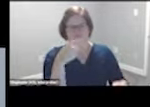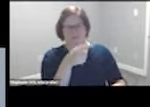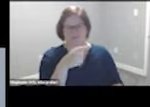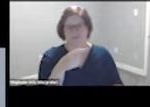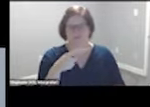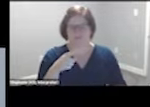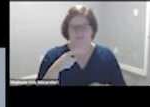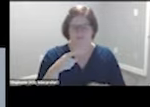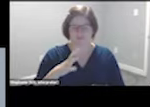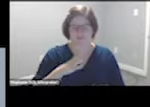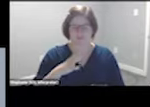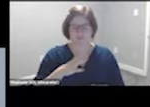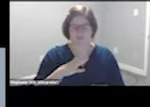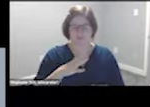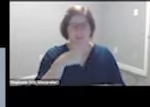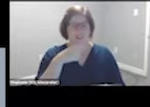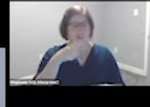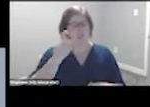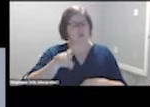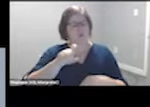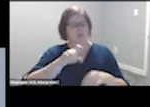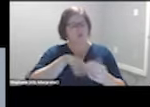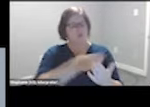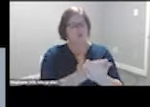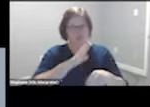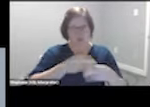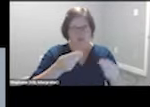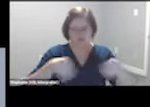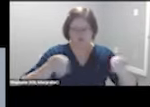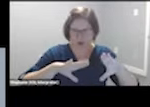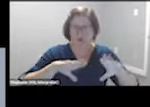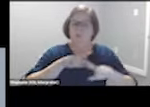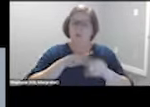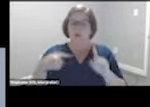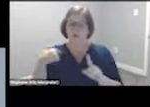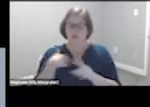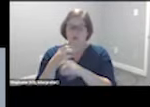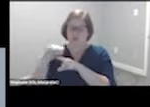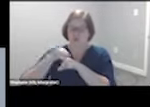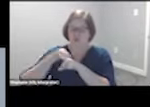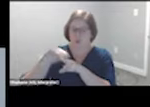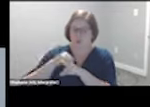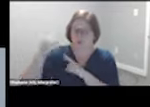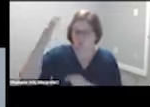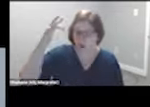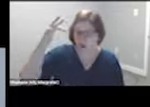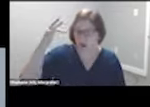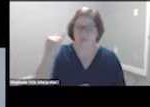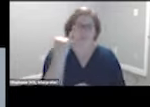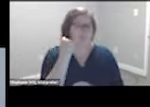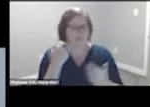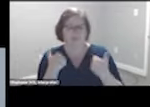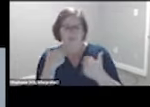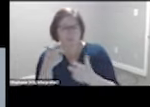land on the Kazakhstan plain on the ground. But why we had a training like that? During the launch, if we have a problem or